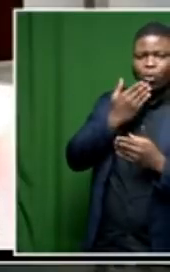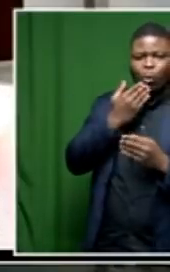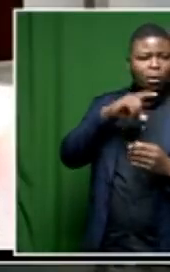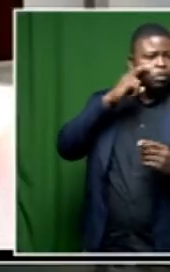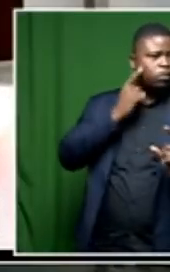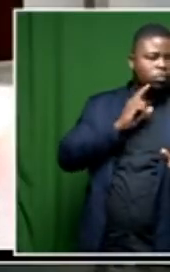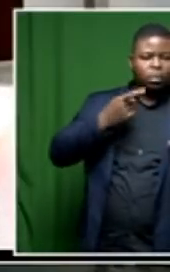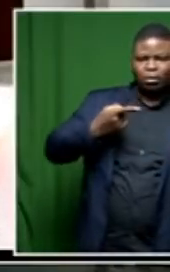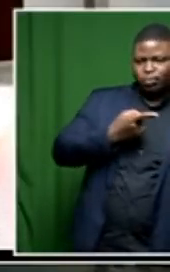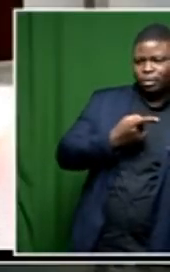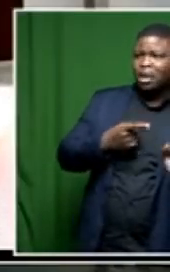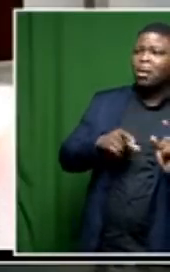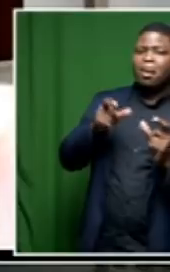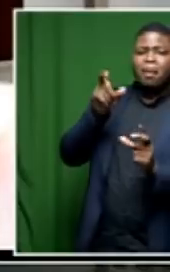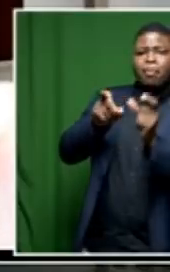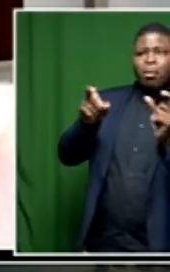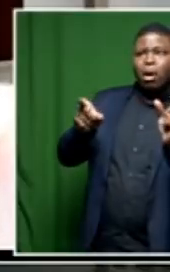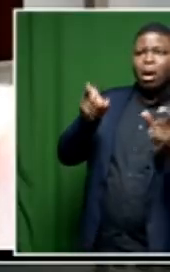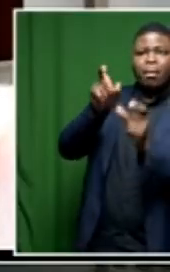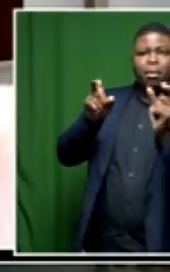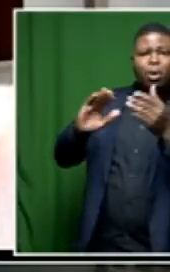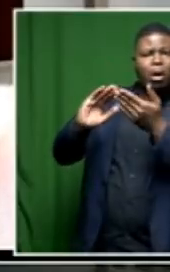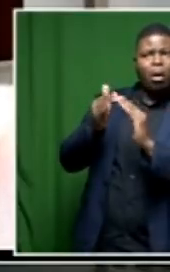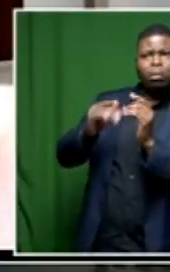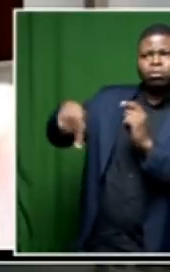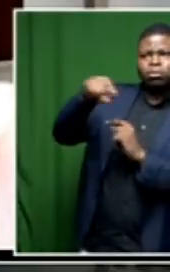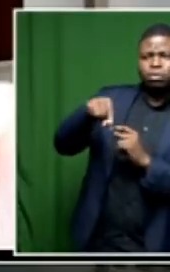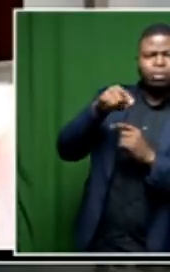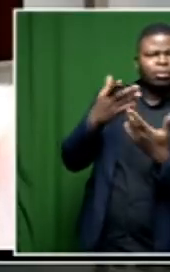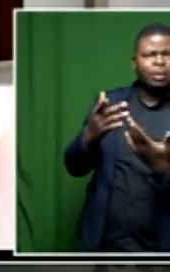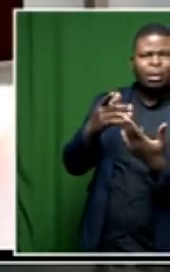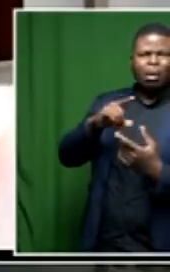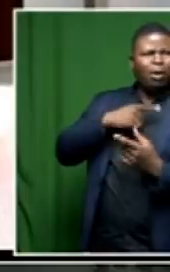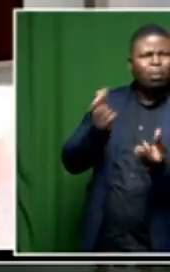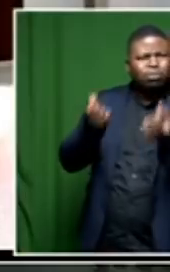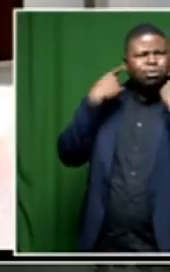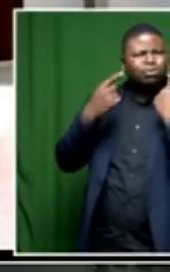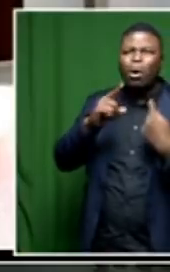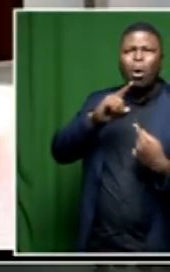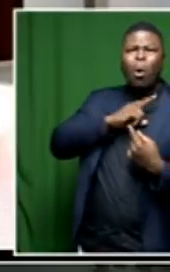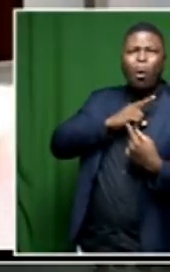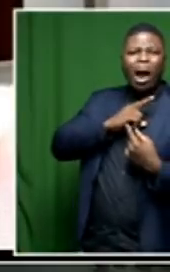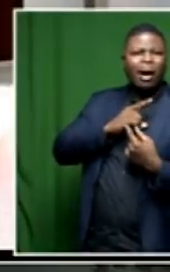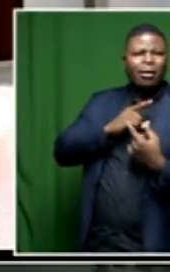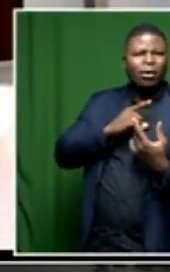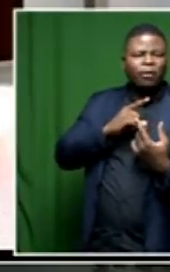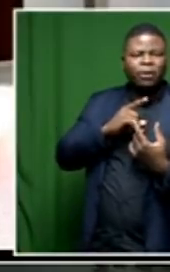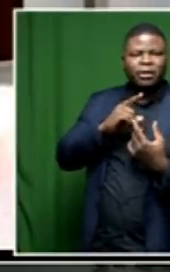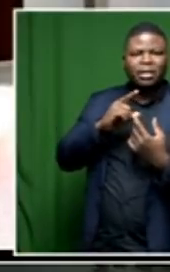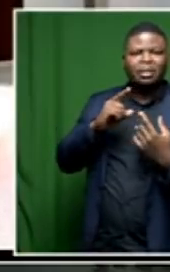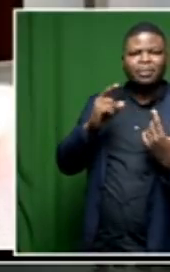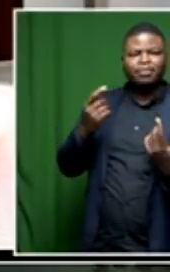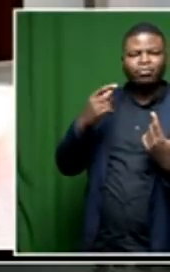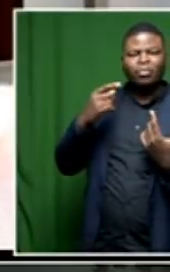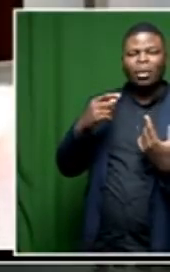people basically grappling, with the understanding of what constitutes conflict of interest, and I